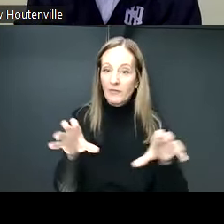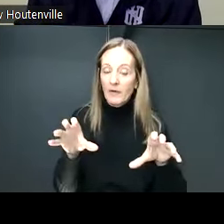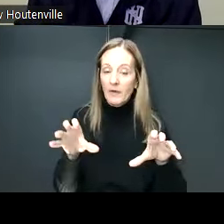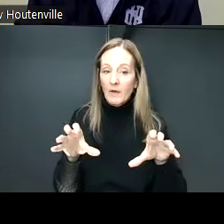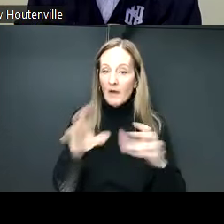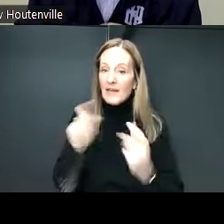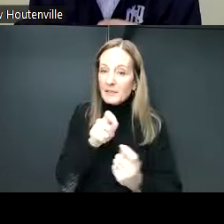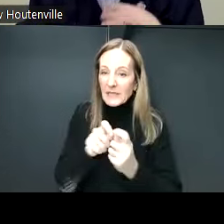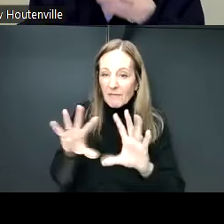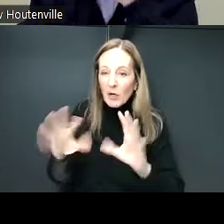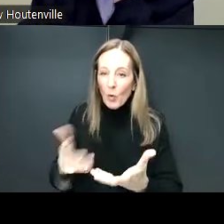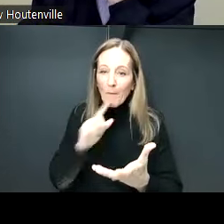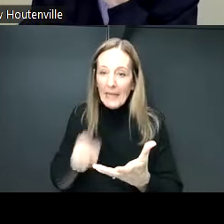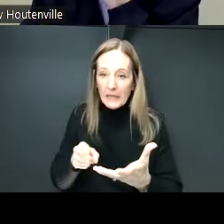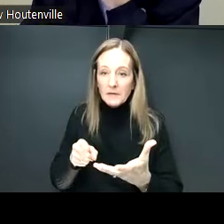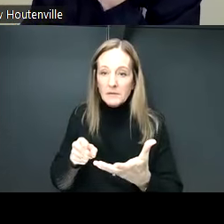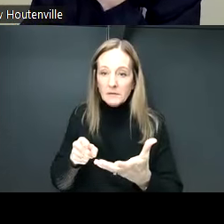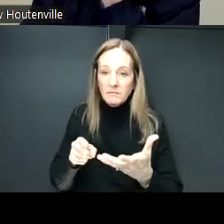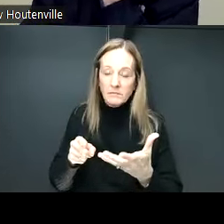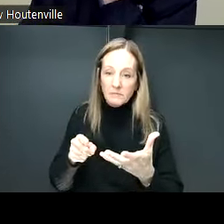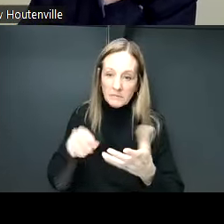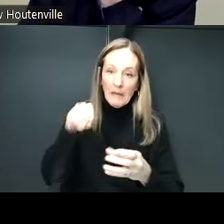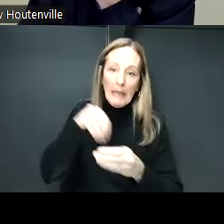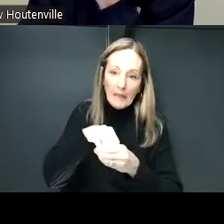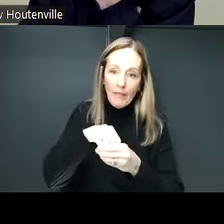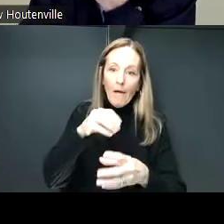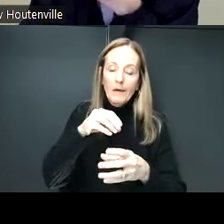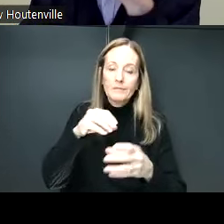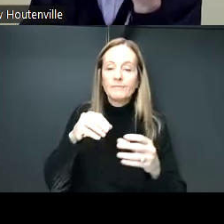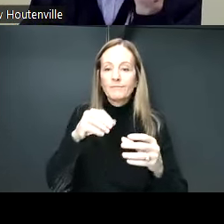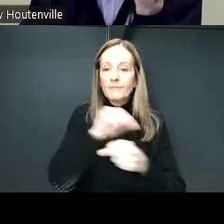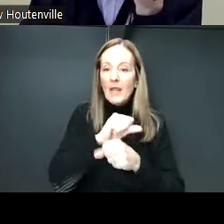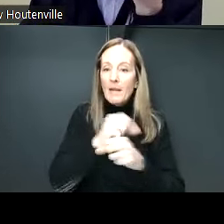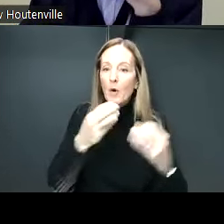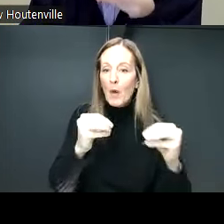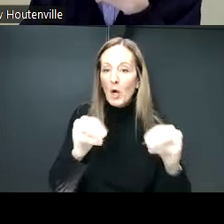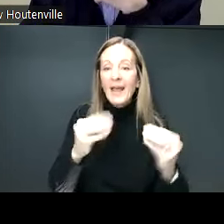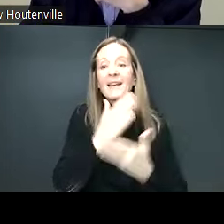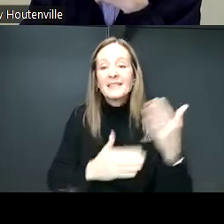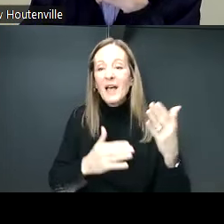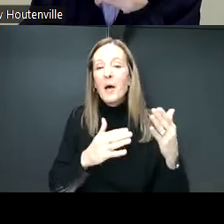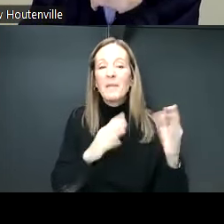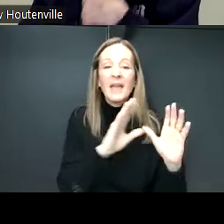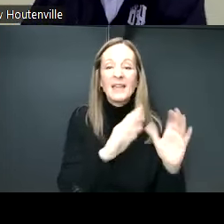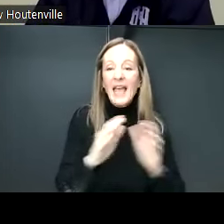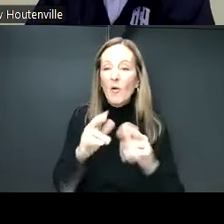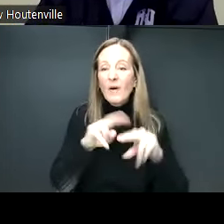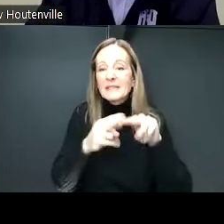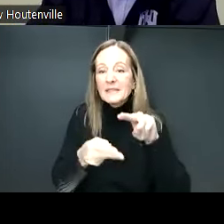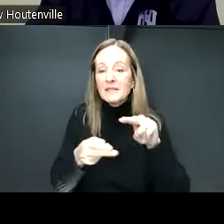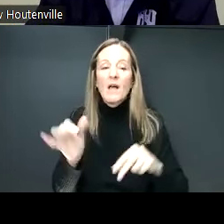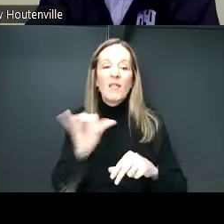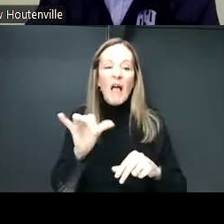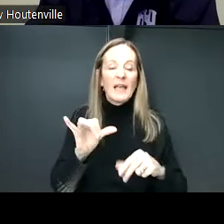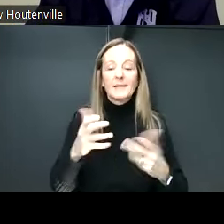is in the labor market. Similar patterns, declines. A lot of times this will be called discouraged workers. If people